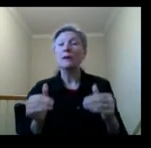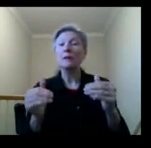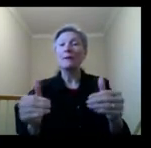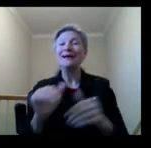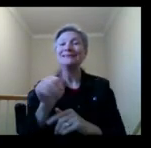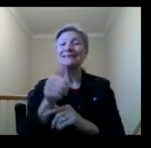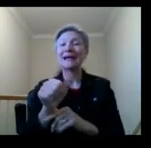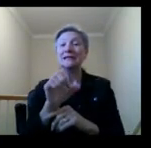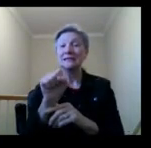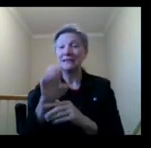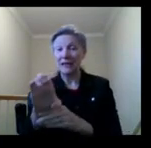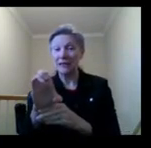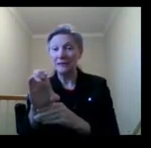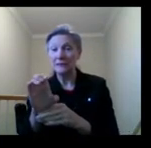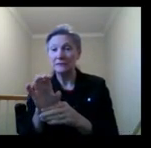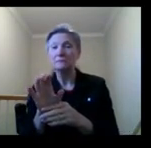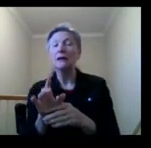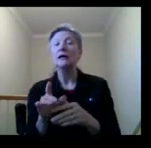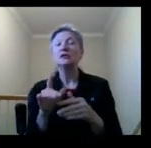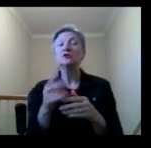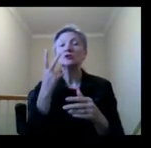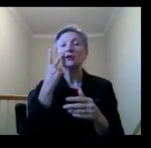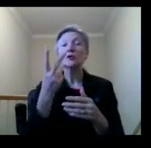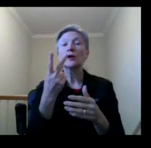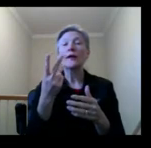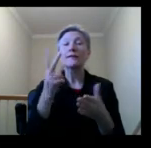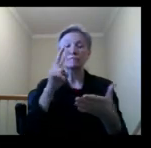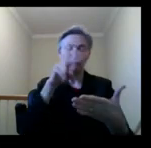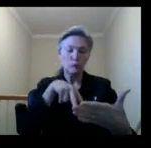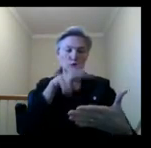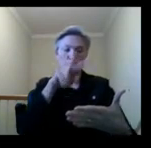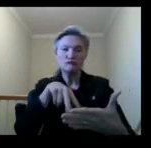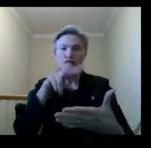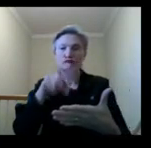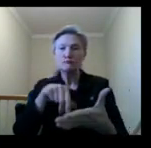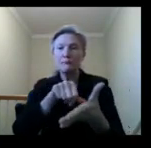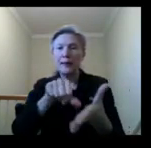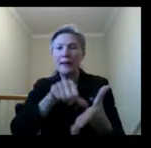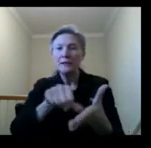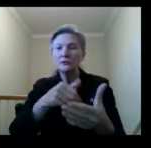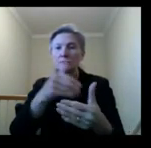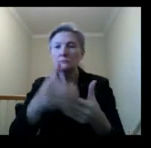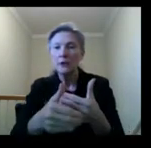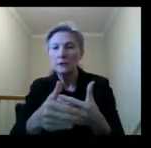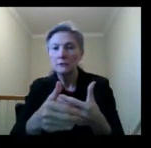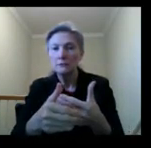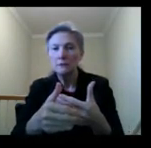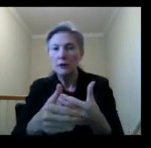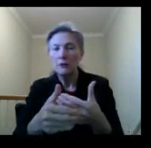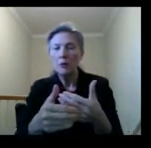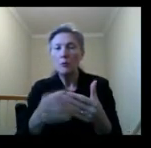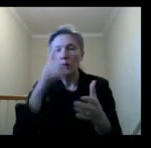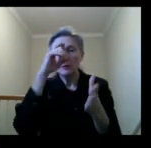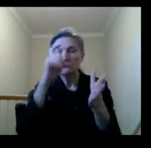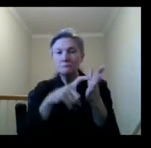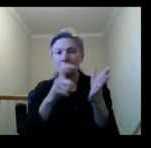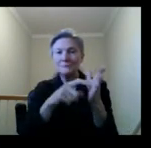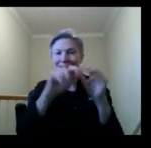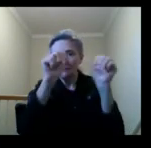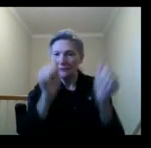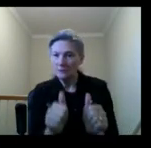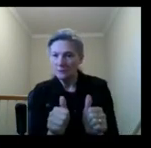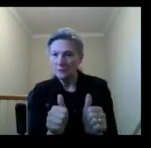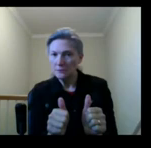10 seconds or so just to take a look at the next page that we have, because again, it's going to be recognizing these